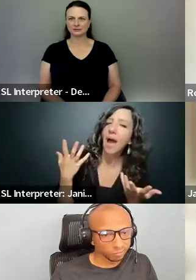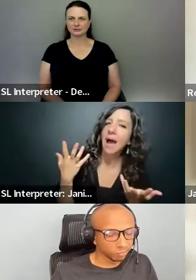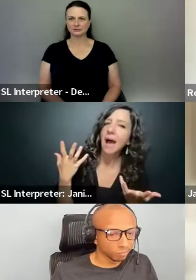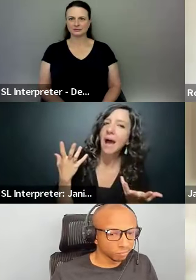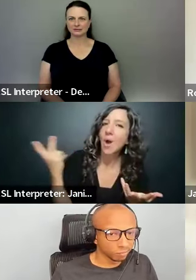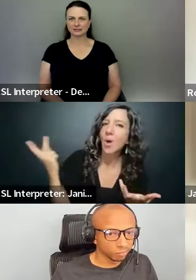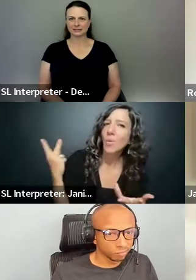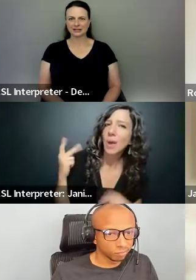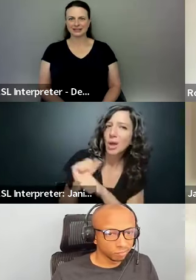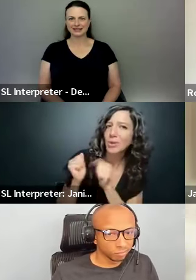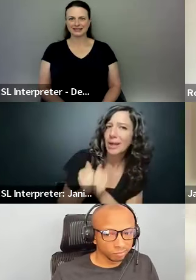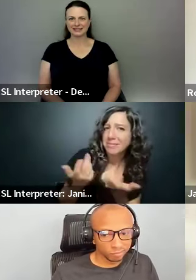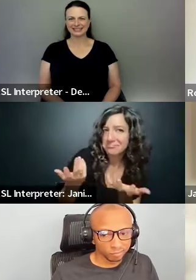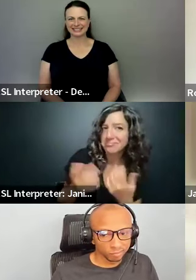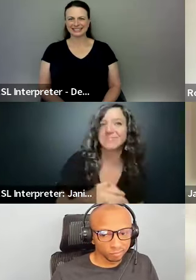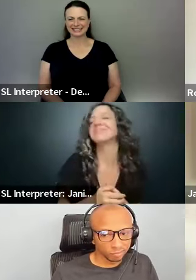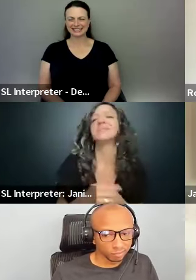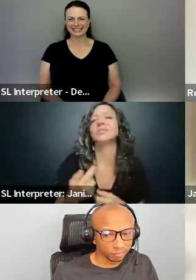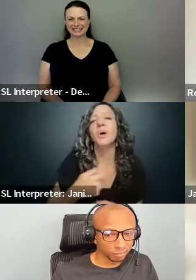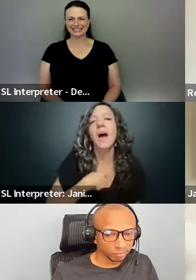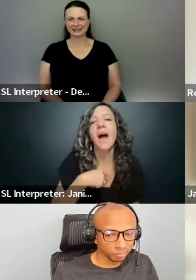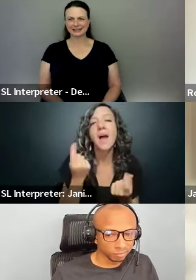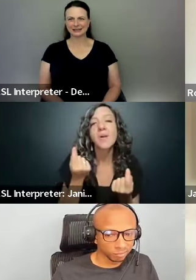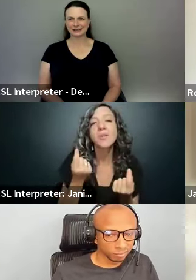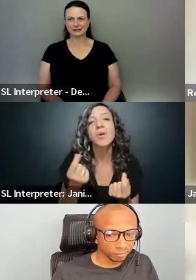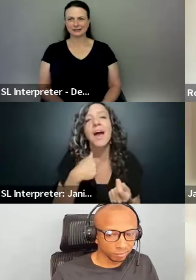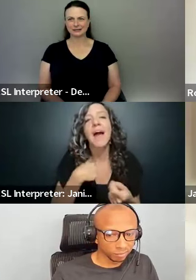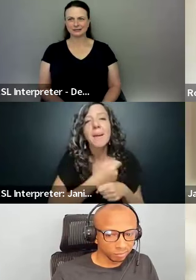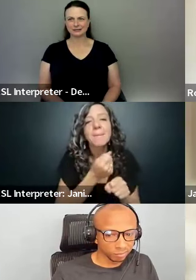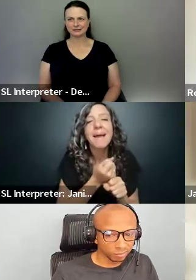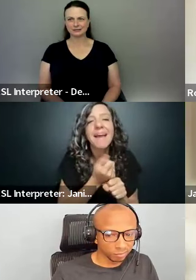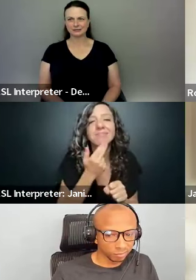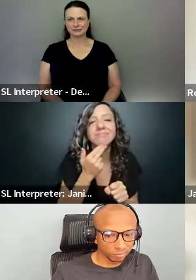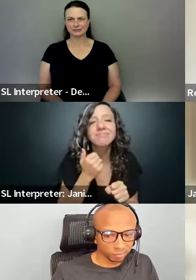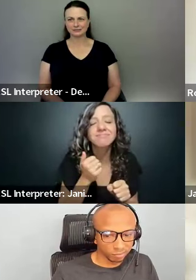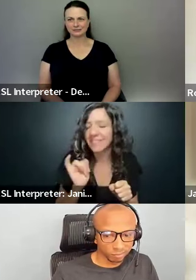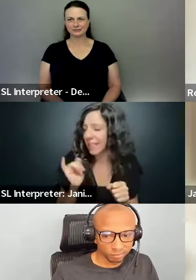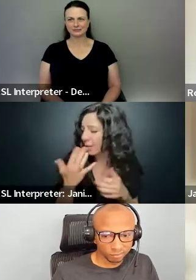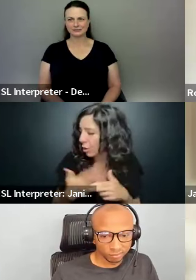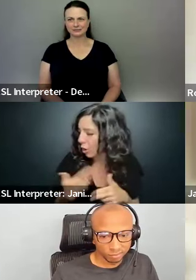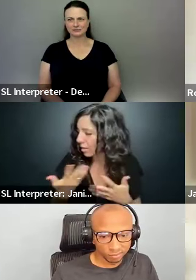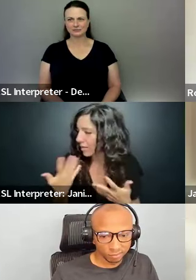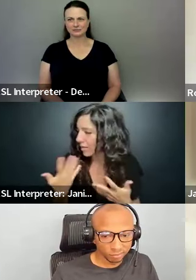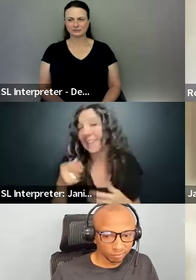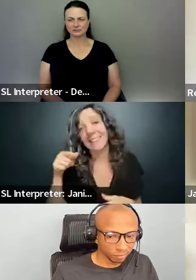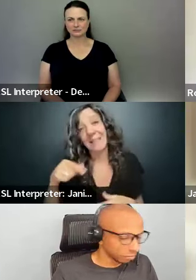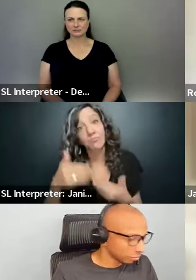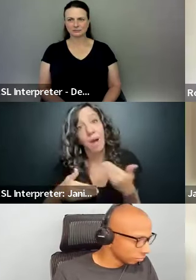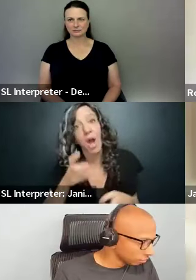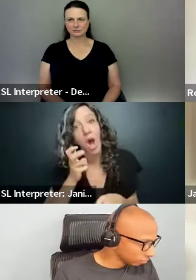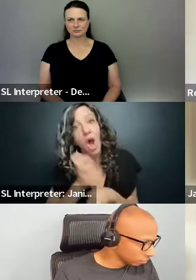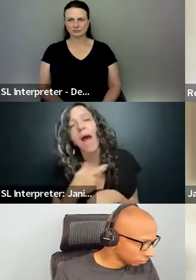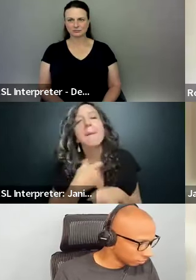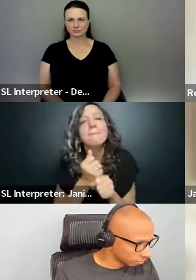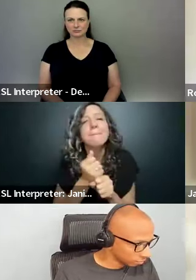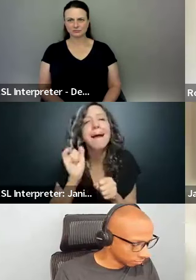We worked together. So basically what I started to do is like little, what's it called? Because that was difficult, like little folders,